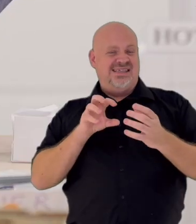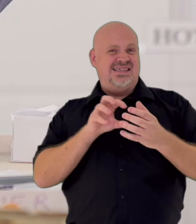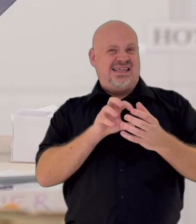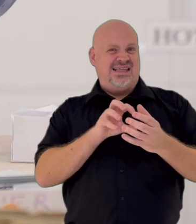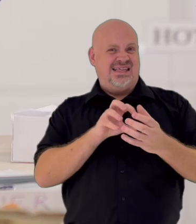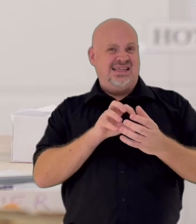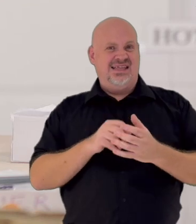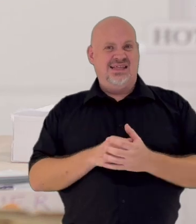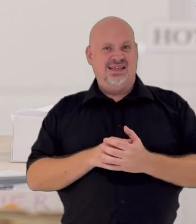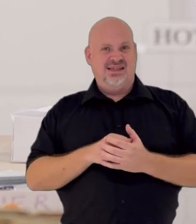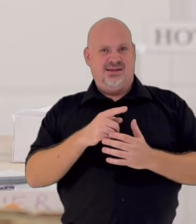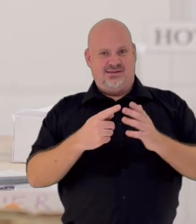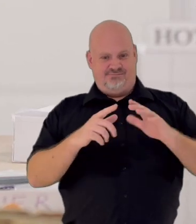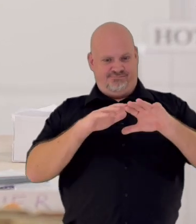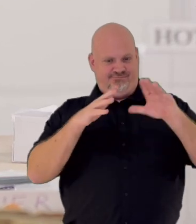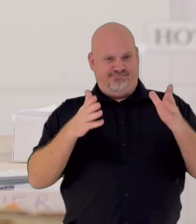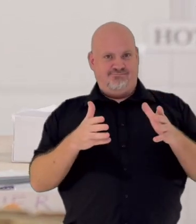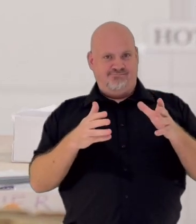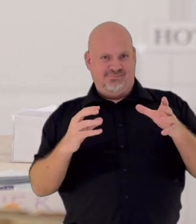to our main body.